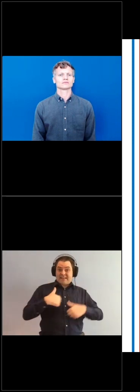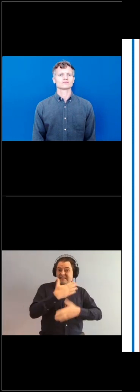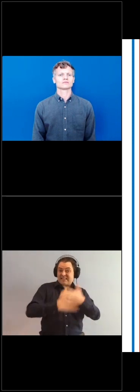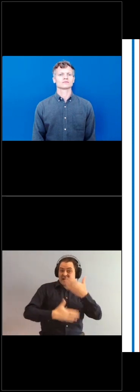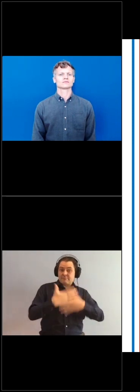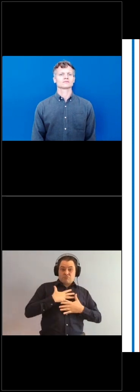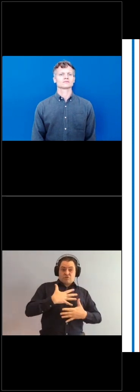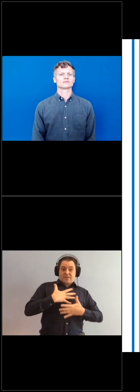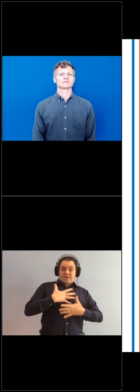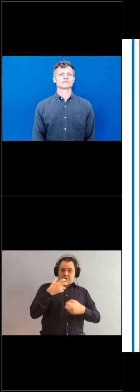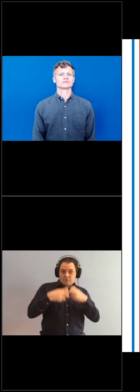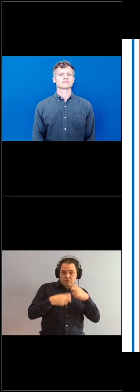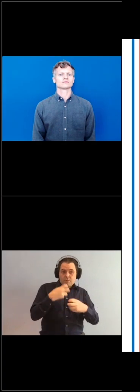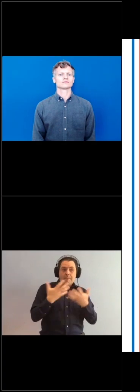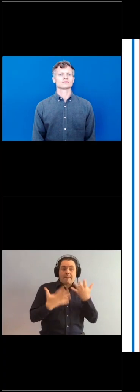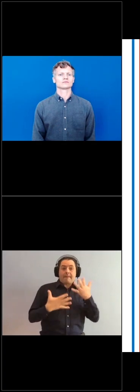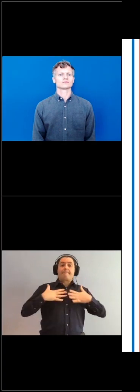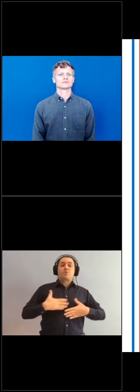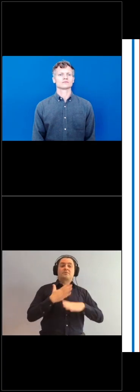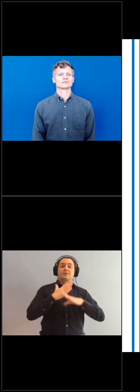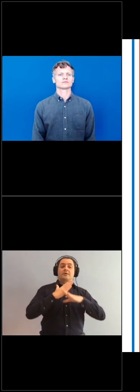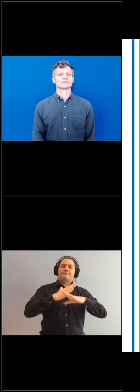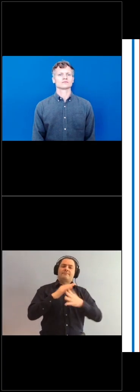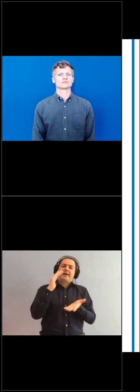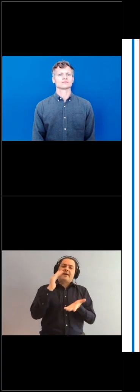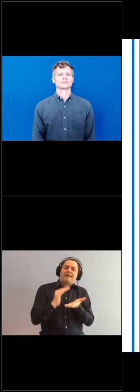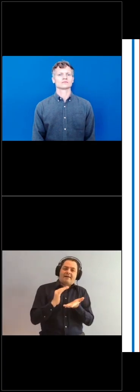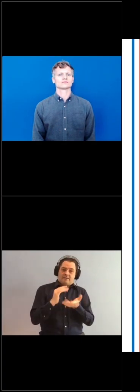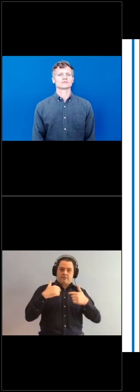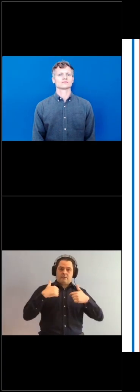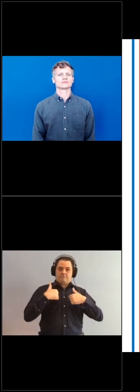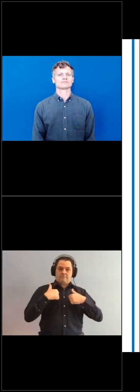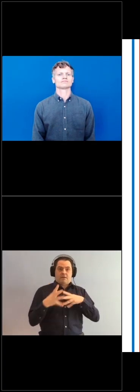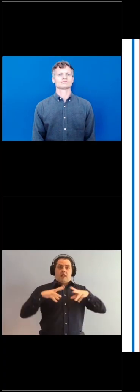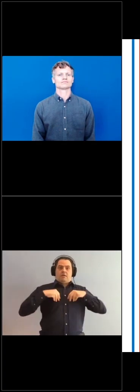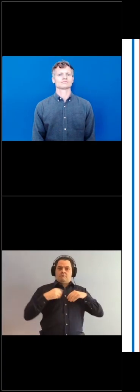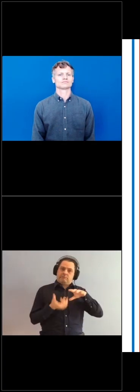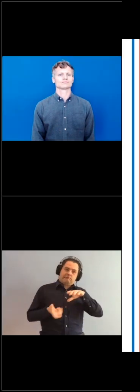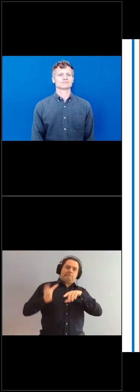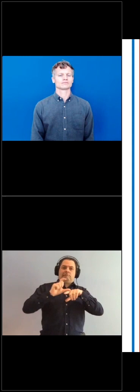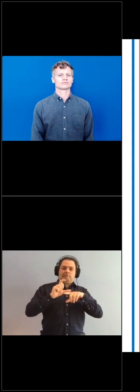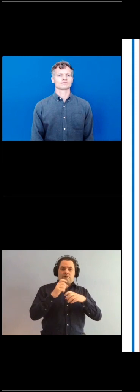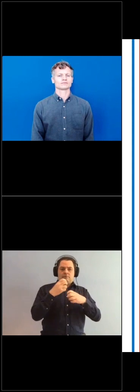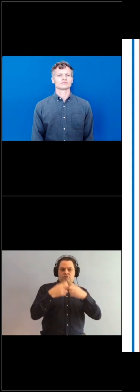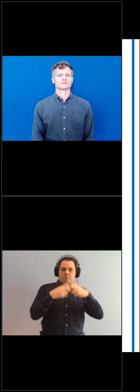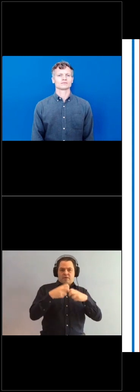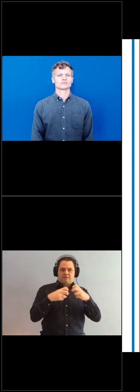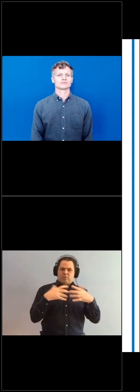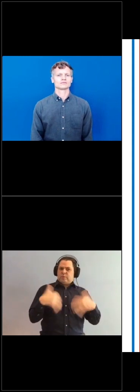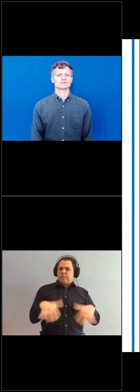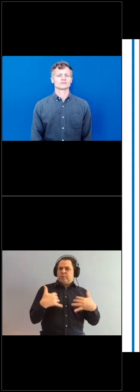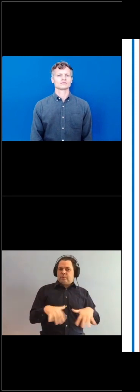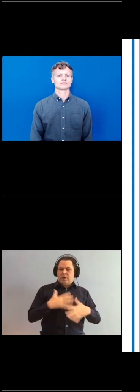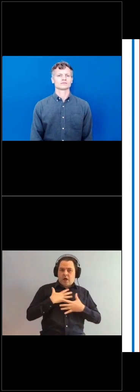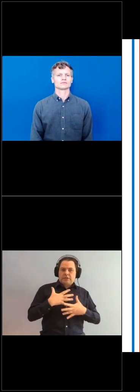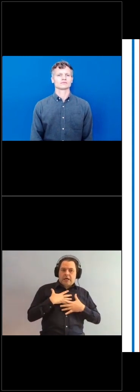immune system. That then often goes into combination with numerous barriers, like introduced before,